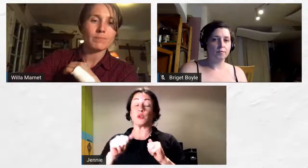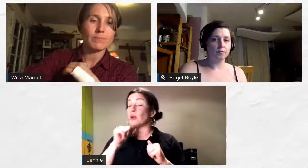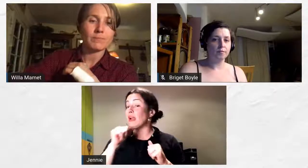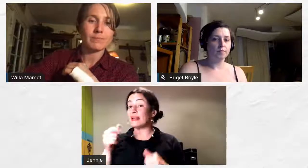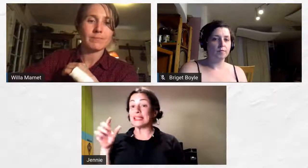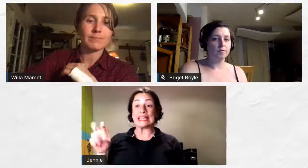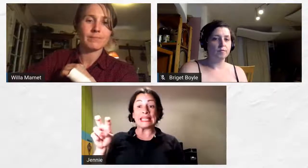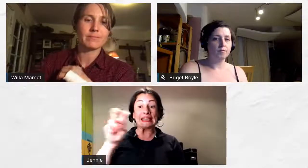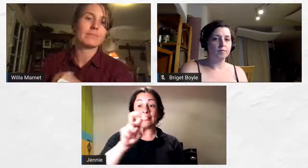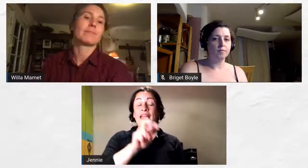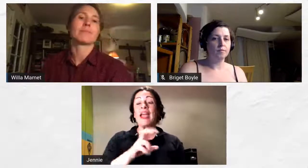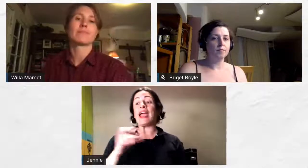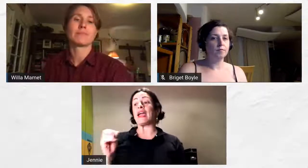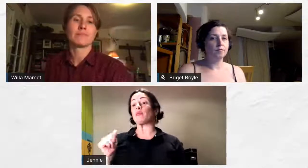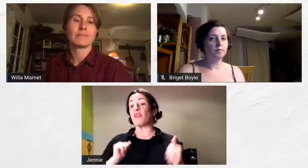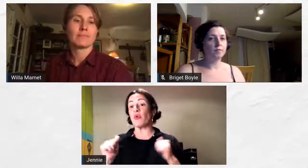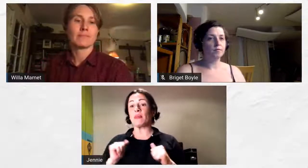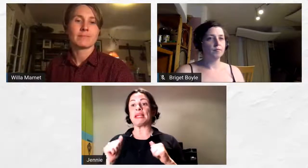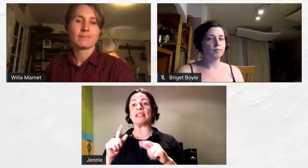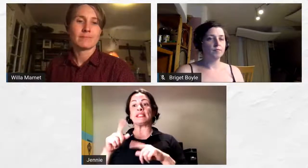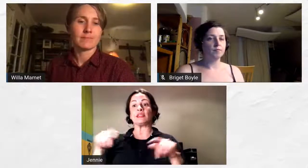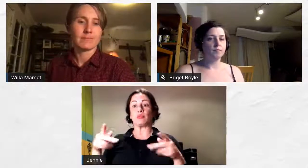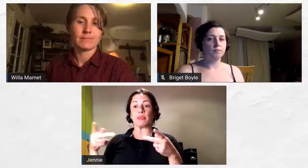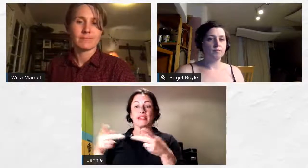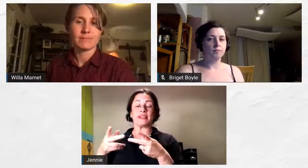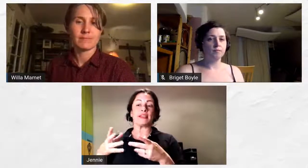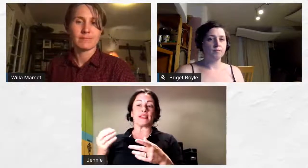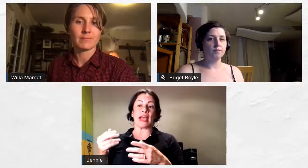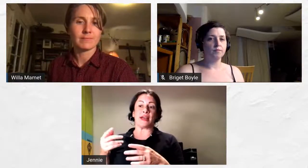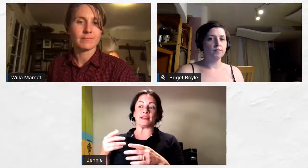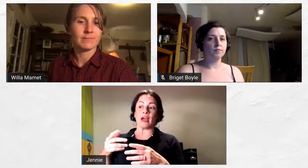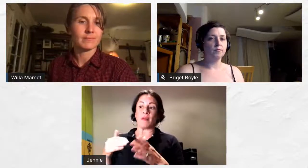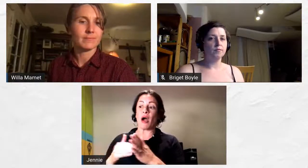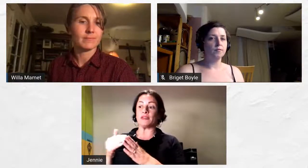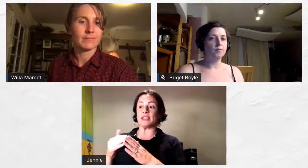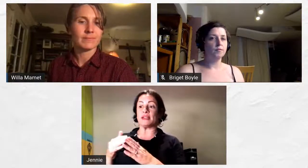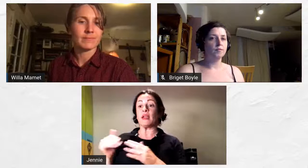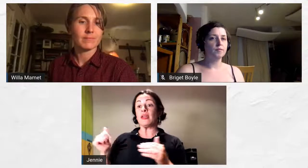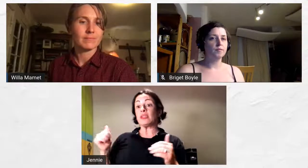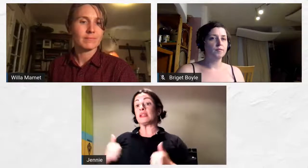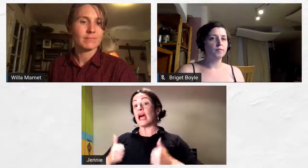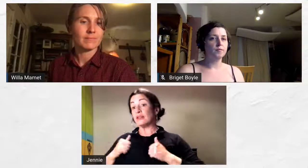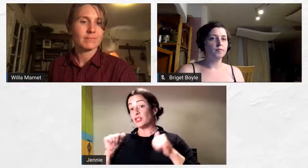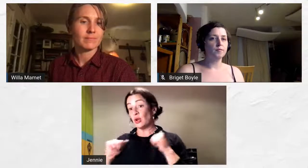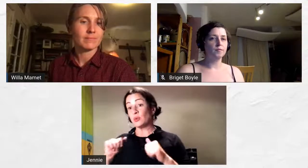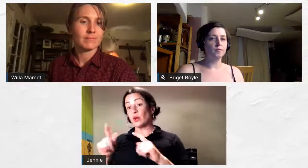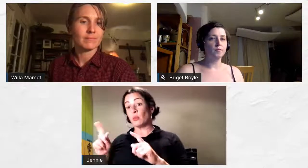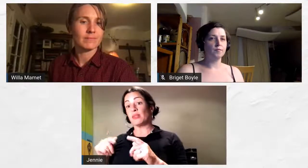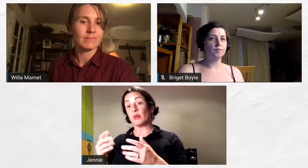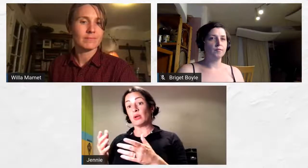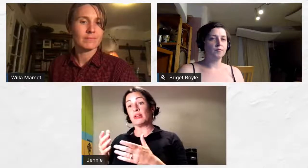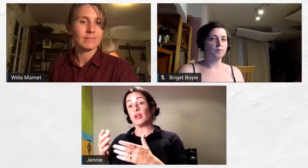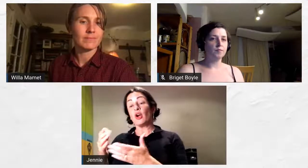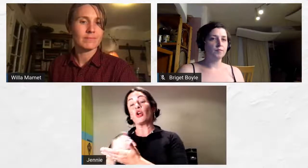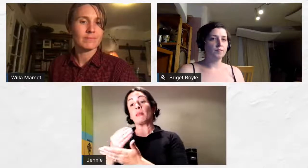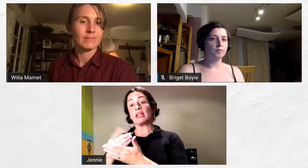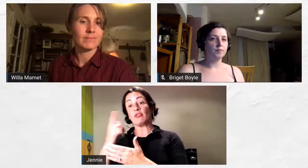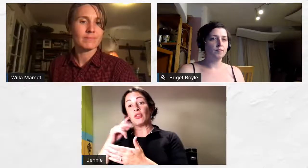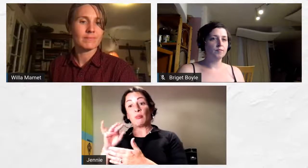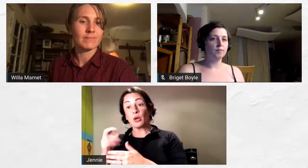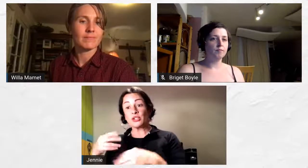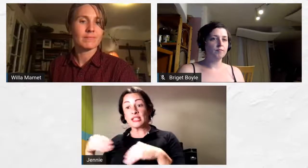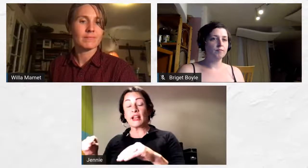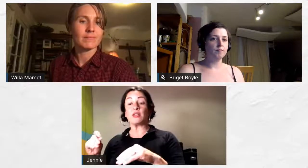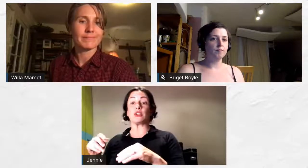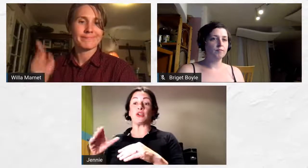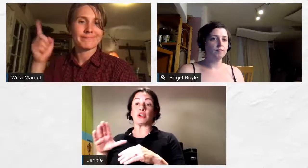independent artists who are not gigging and performing in different places. And often the live shows are where they would earn money